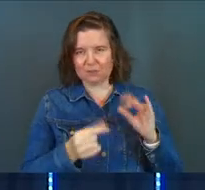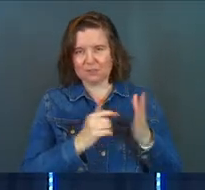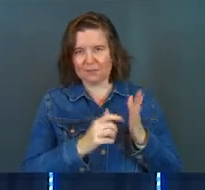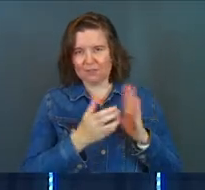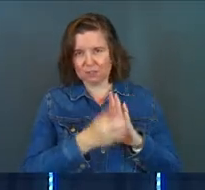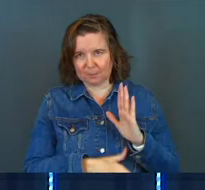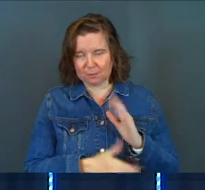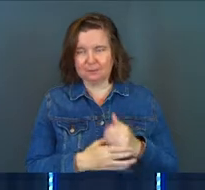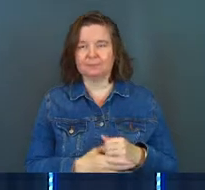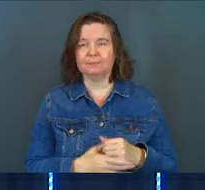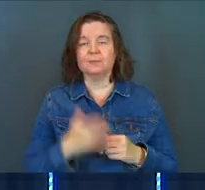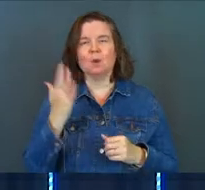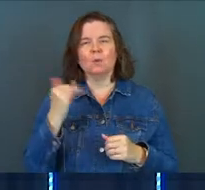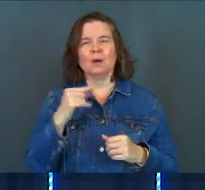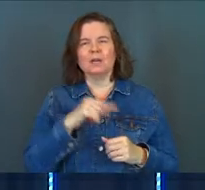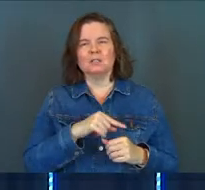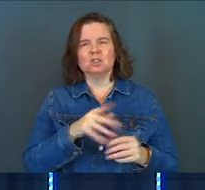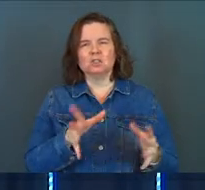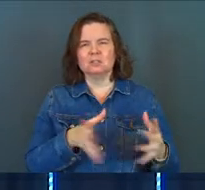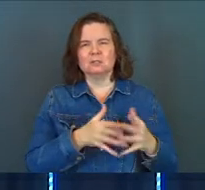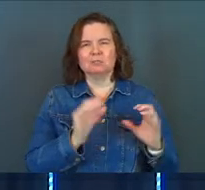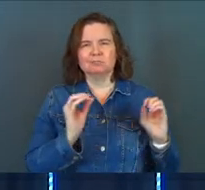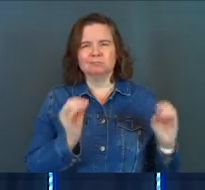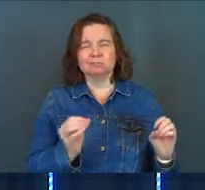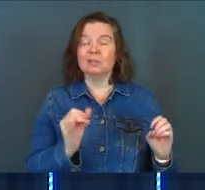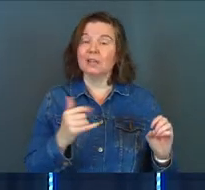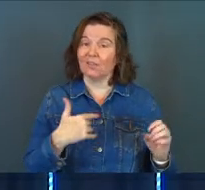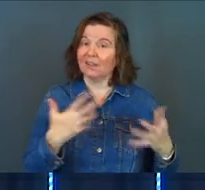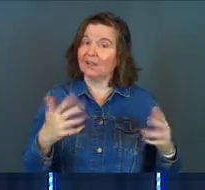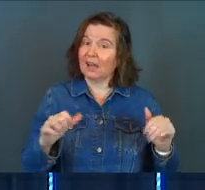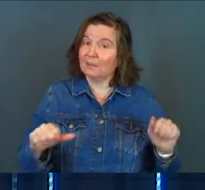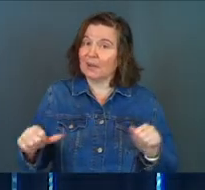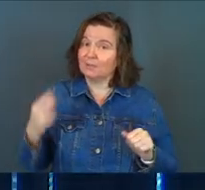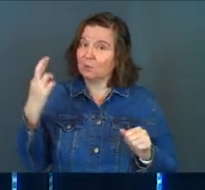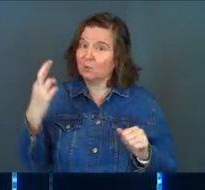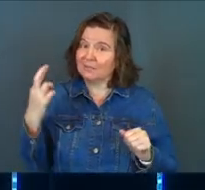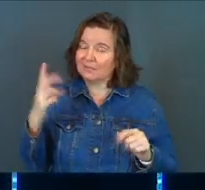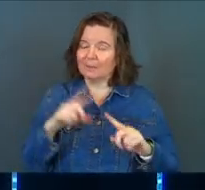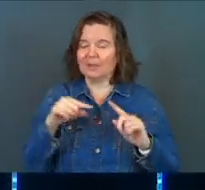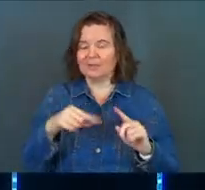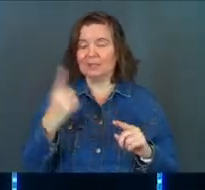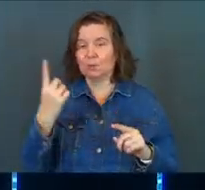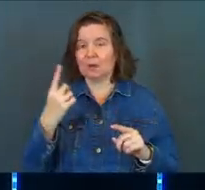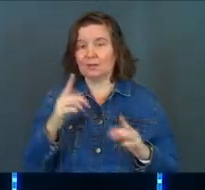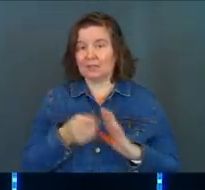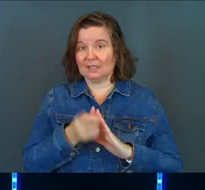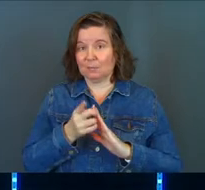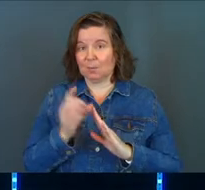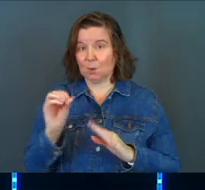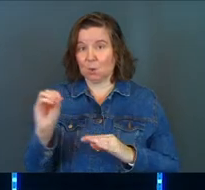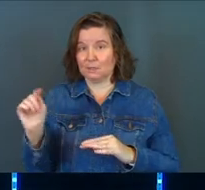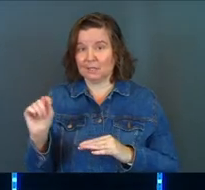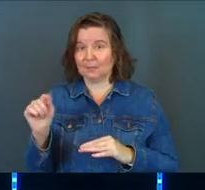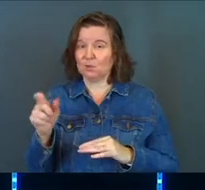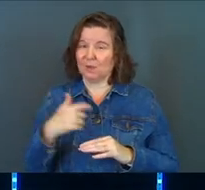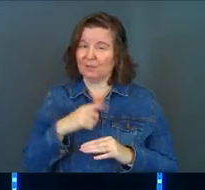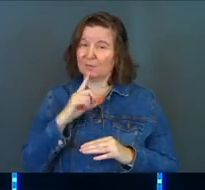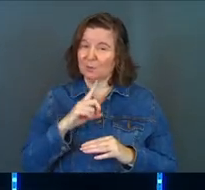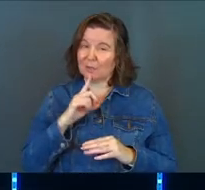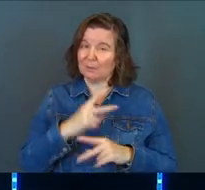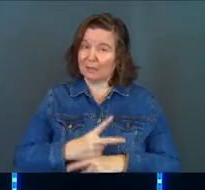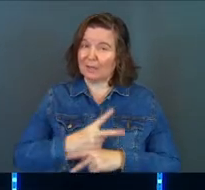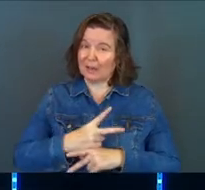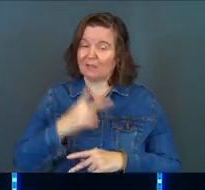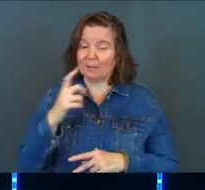the chapter. Why in the world is she childless? Now, there's a lot of possible reasons, but this is one of these moments in the Old Testament you got to be really,